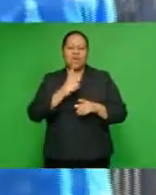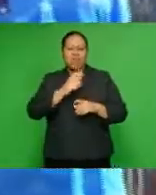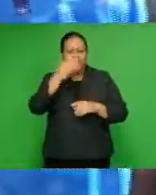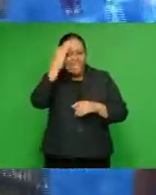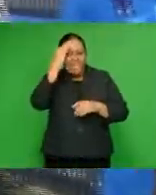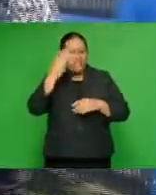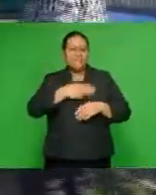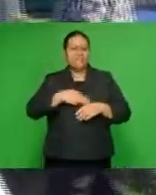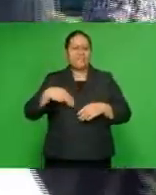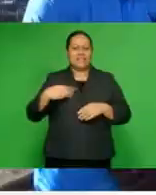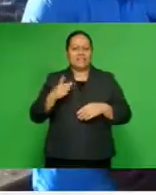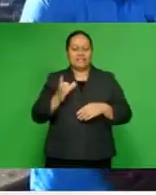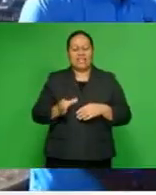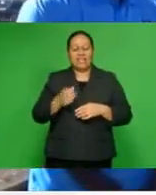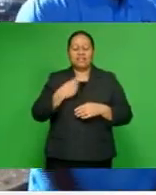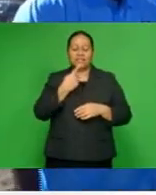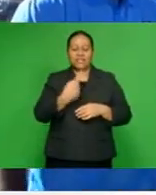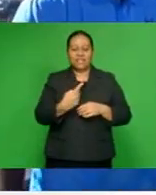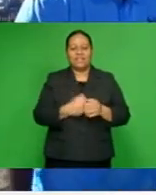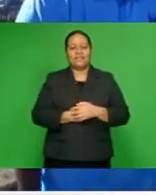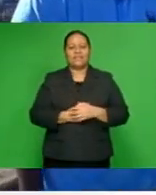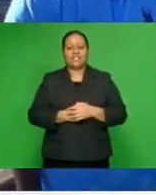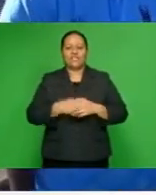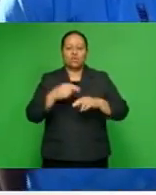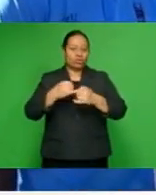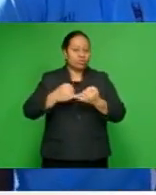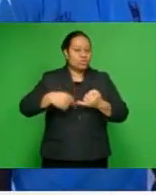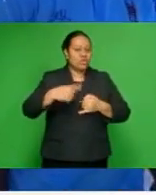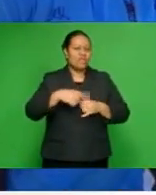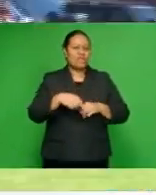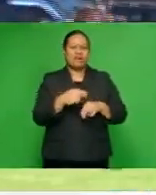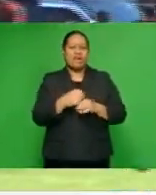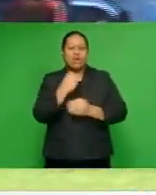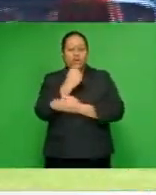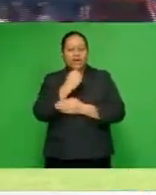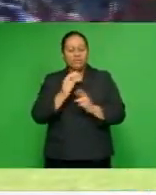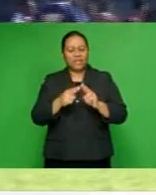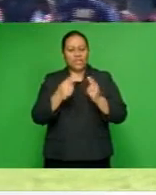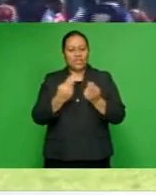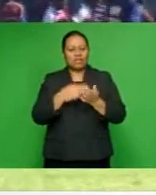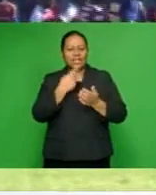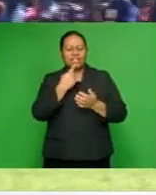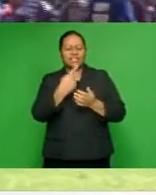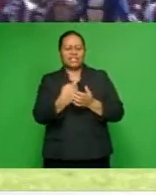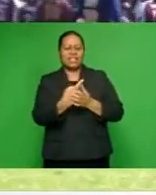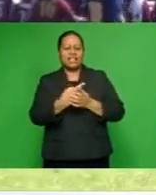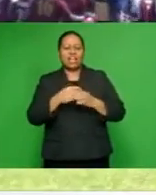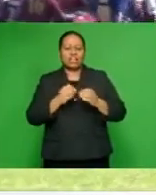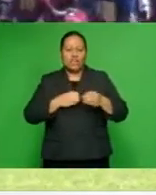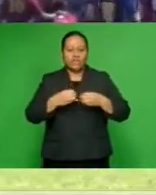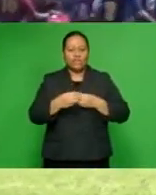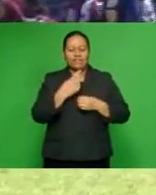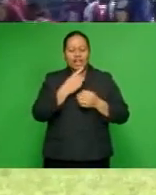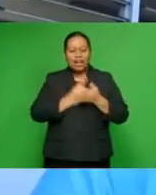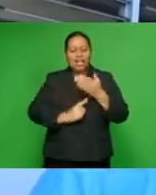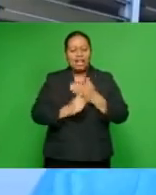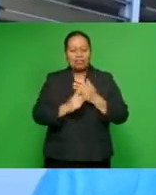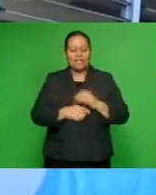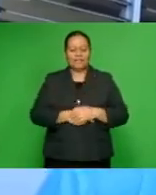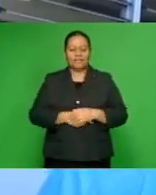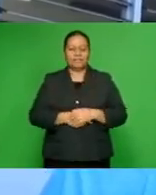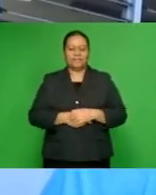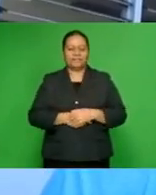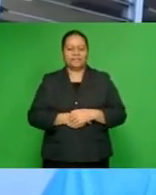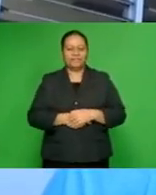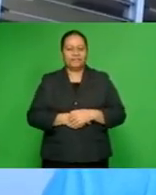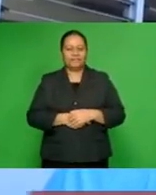and Health Ministry. Suva Rugby Union expects intense rivalry when the official club competition kicks off. There is